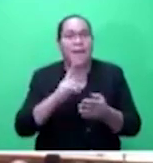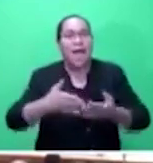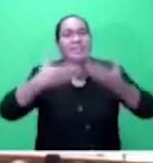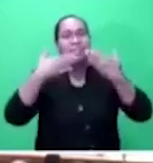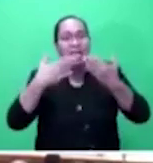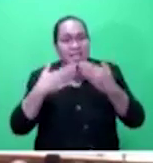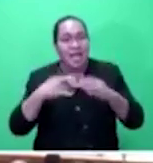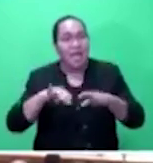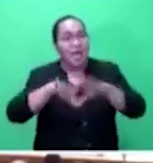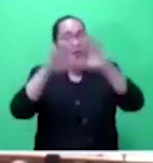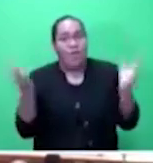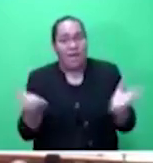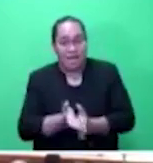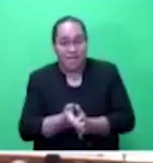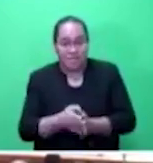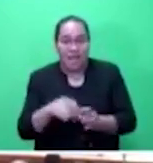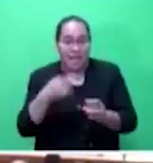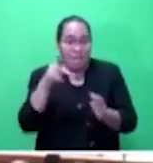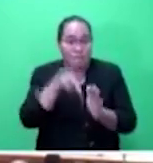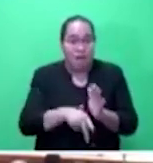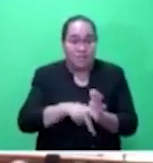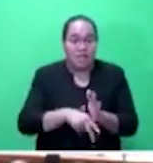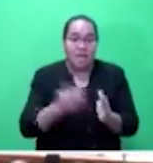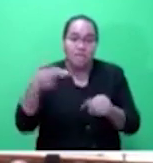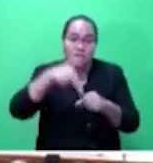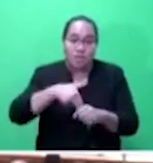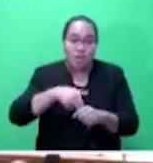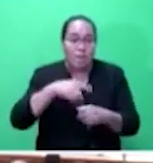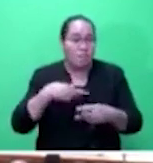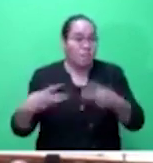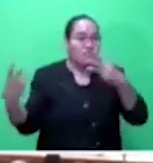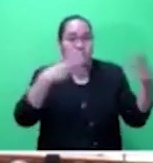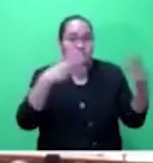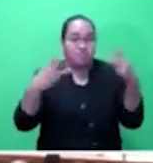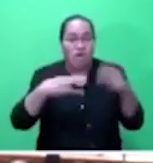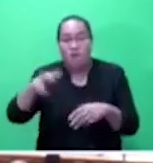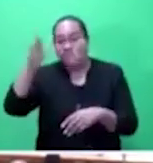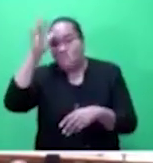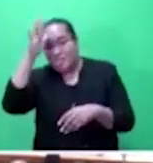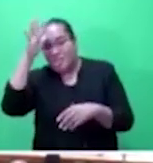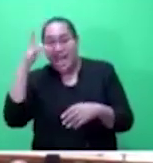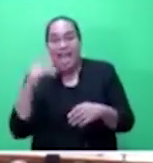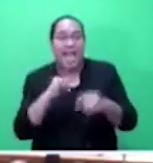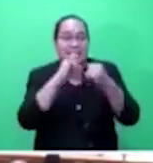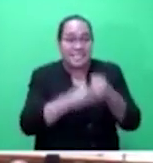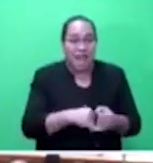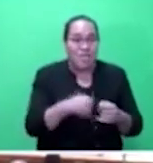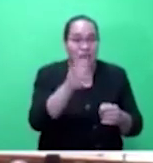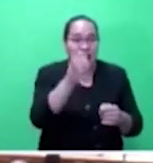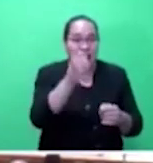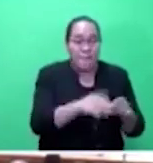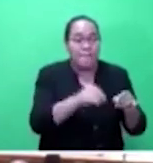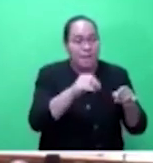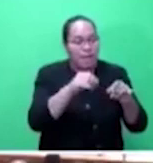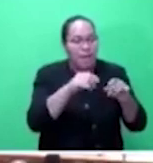global reduction in the price of fuel due to a price war being waged between Russia and Saudi Arabia, Fijians will still end up